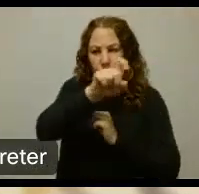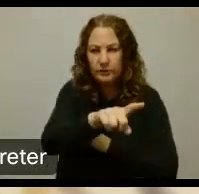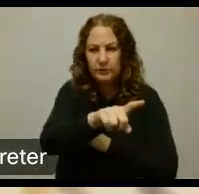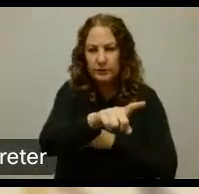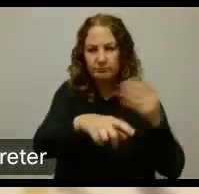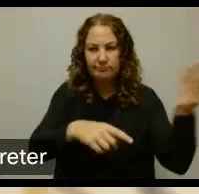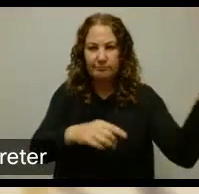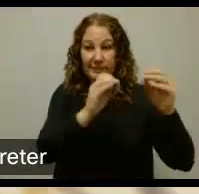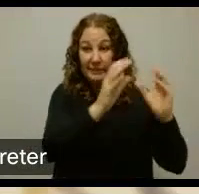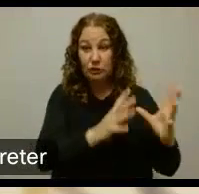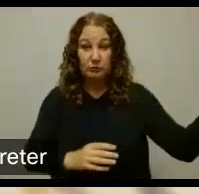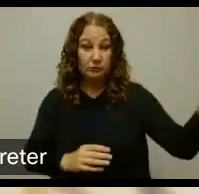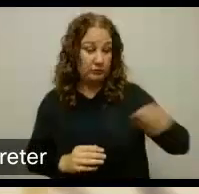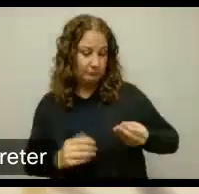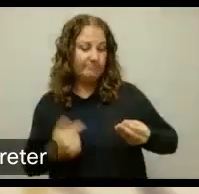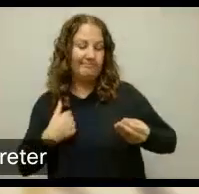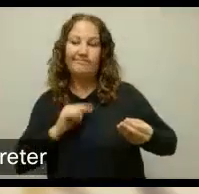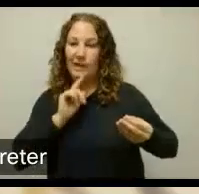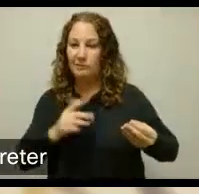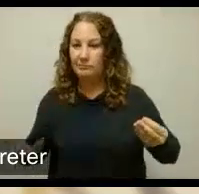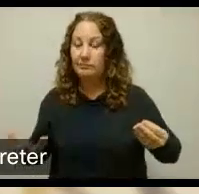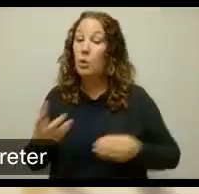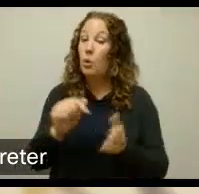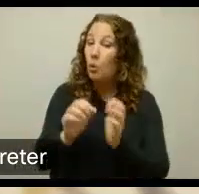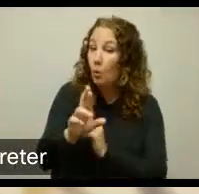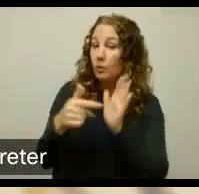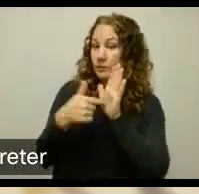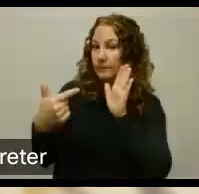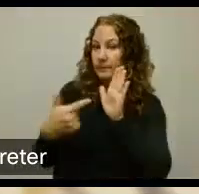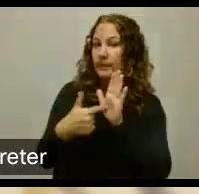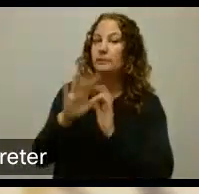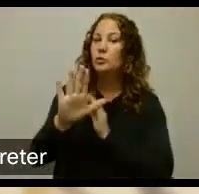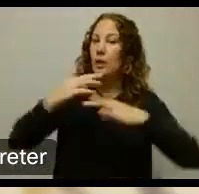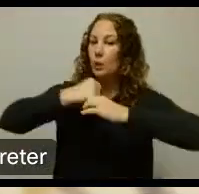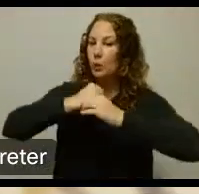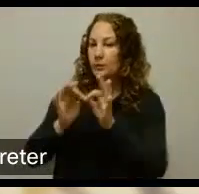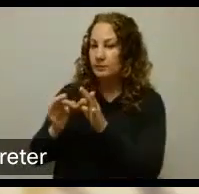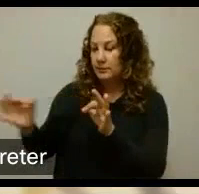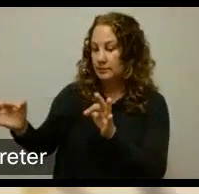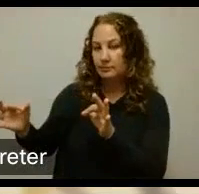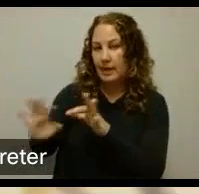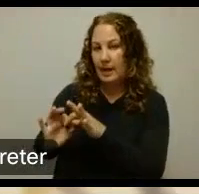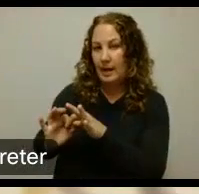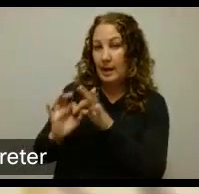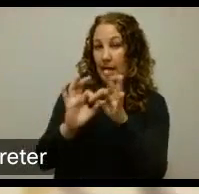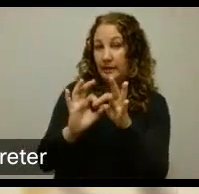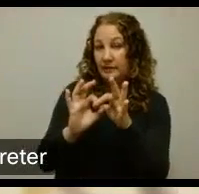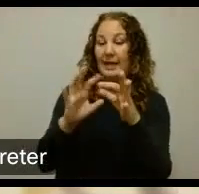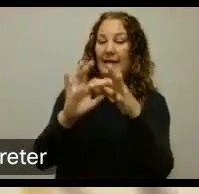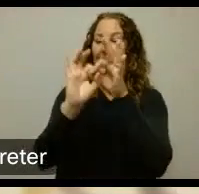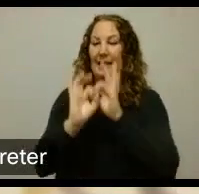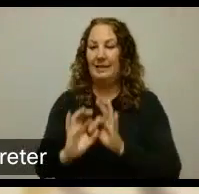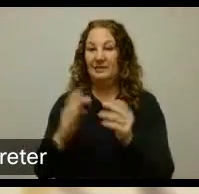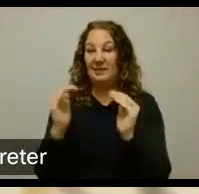given. Or sometimes you might see that your concluding sentence links to the next